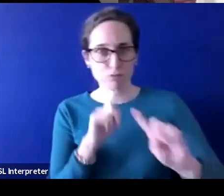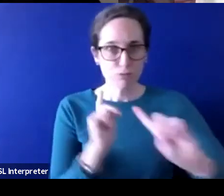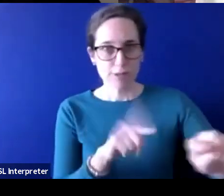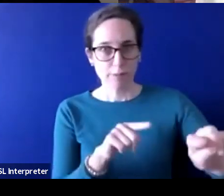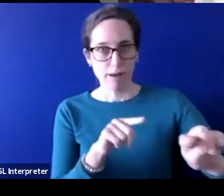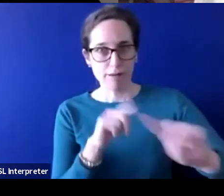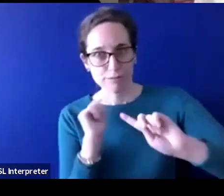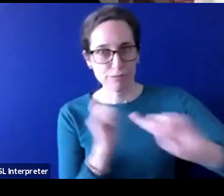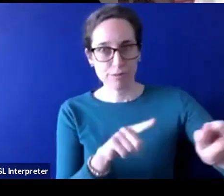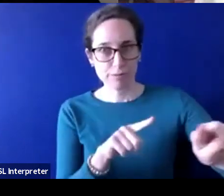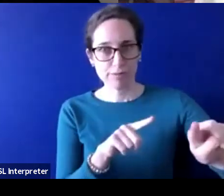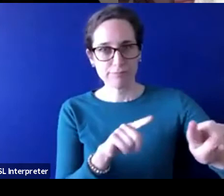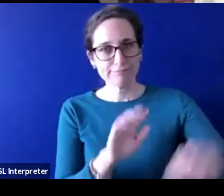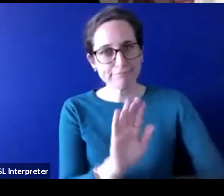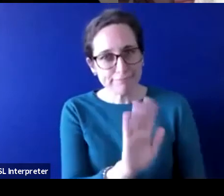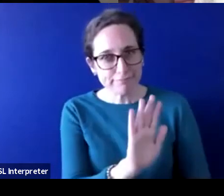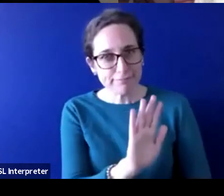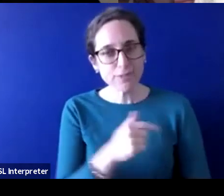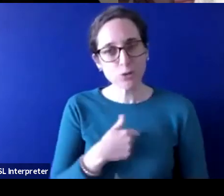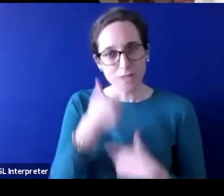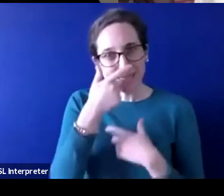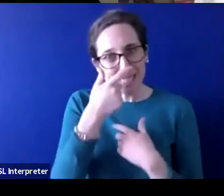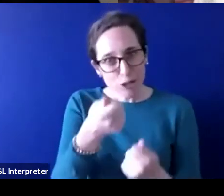Aaliyah. We need to look at people